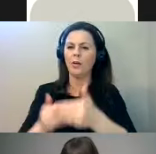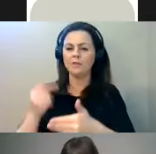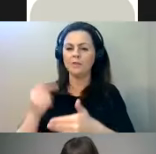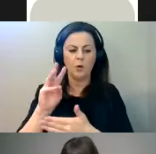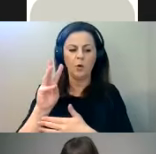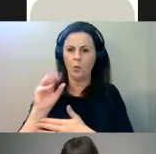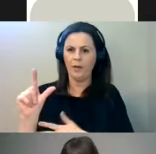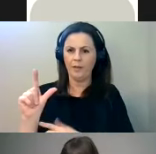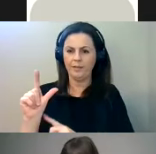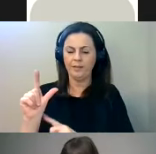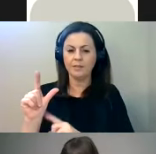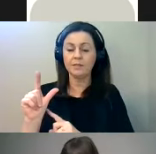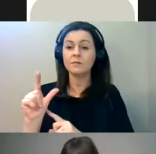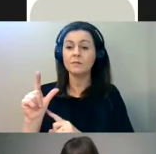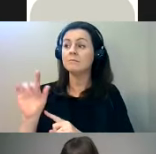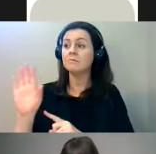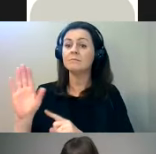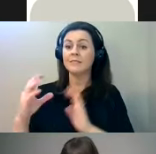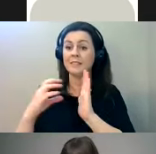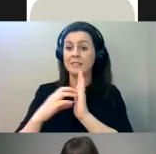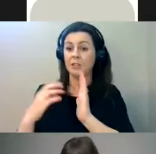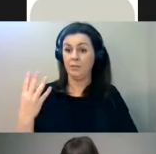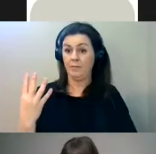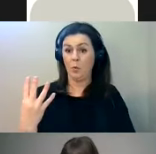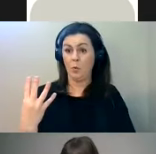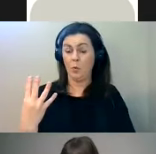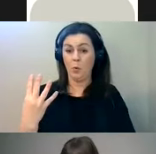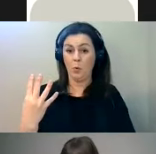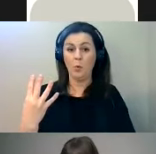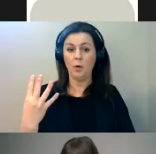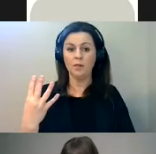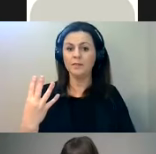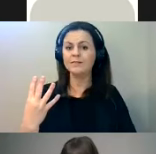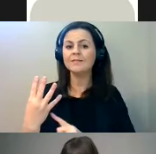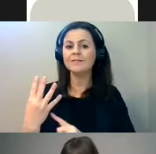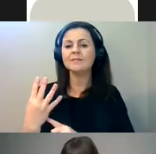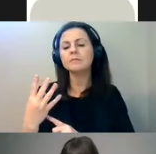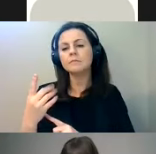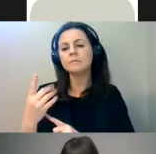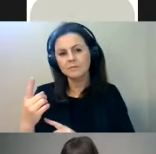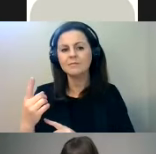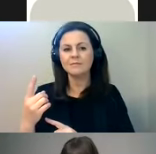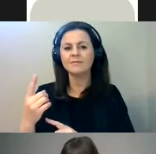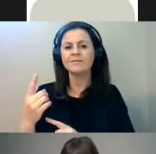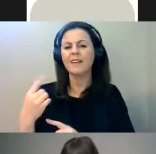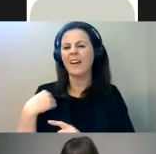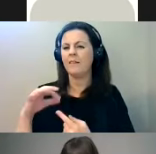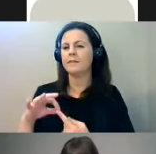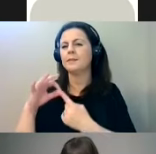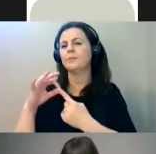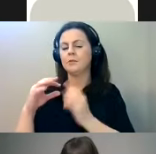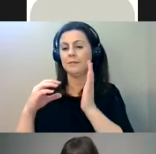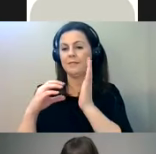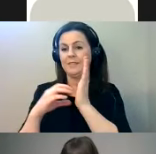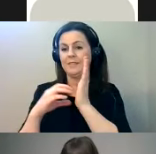So in that legislation, Section 4, subject to the exceptions, that's sections 5 and 6, a will